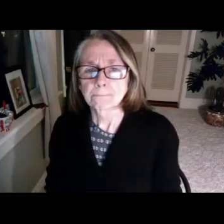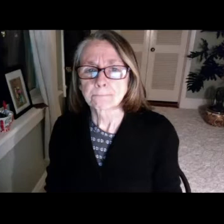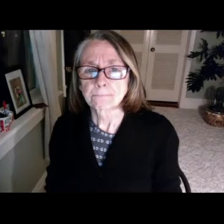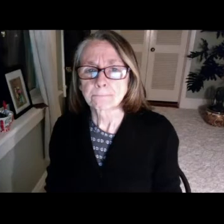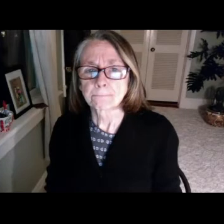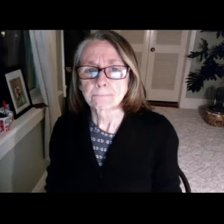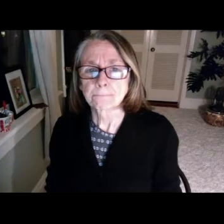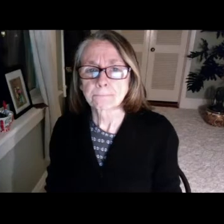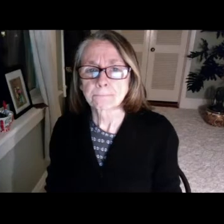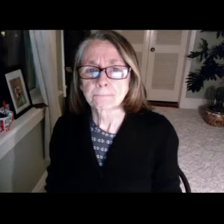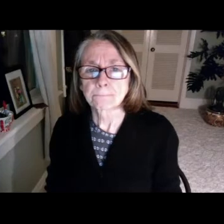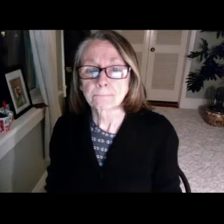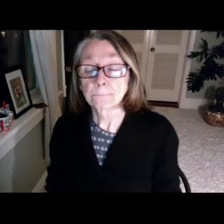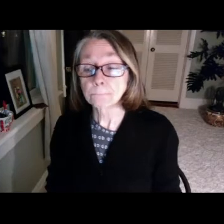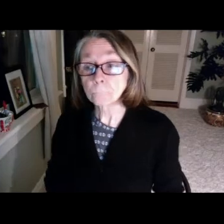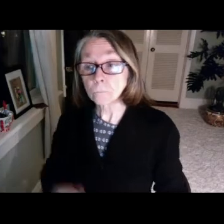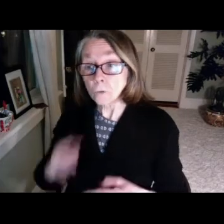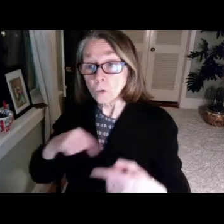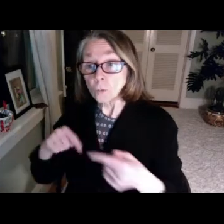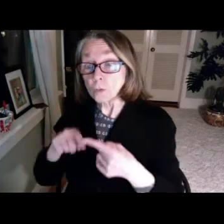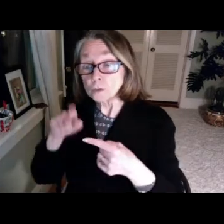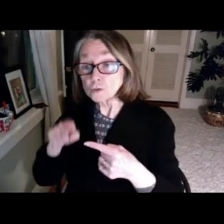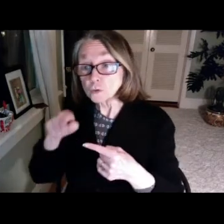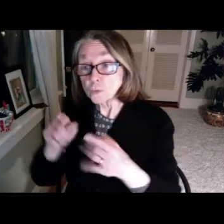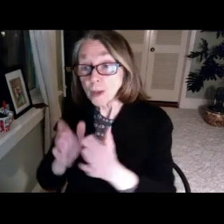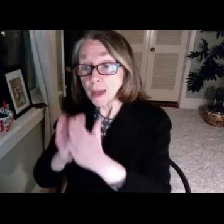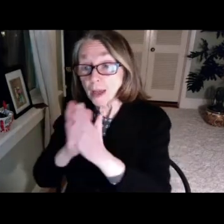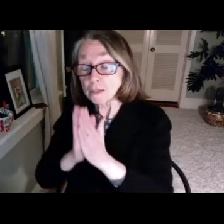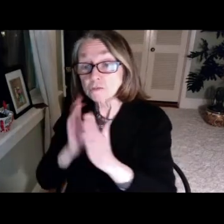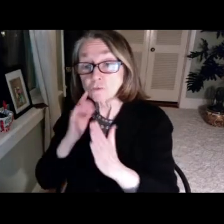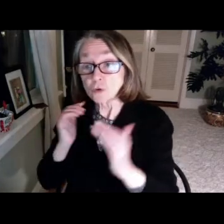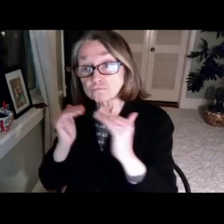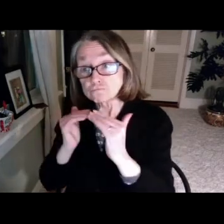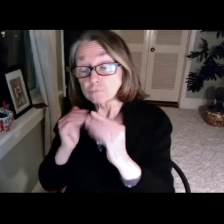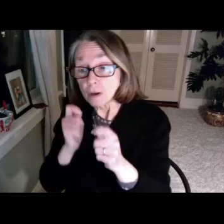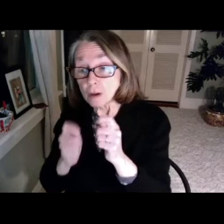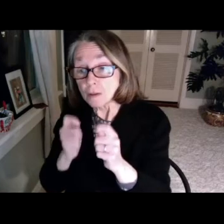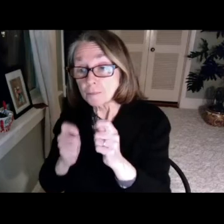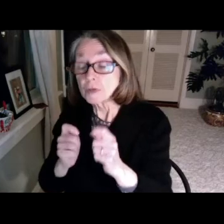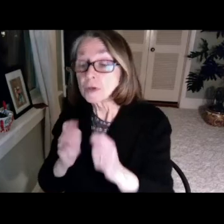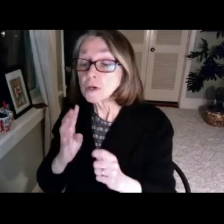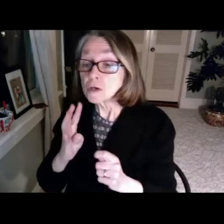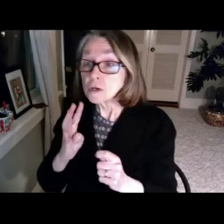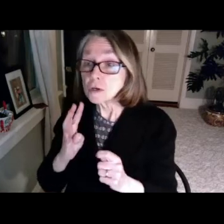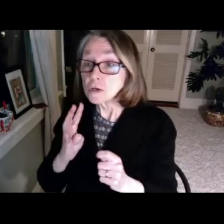So as we said, when should somebody ask? So we say talk to your employer as soon.